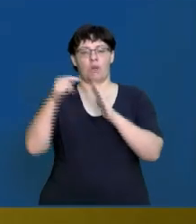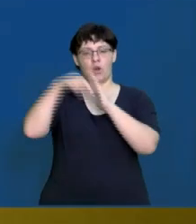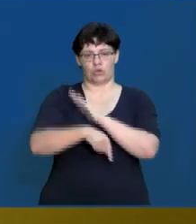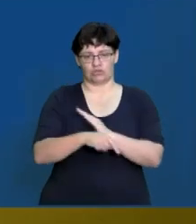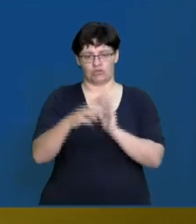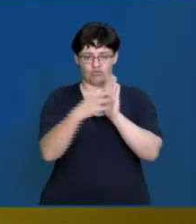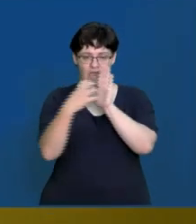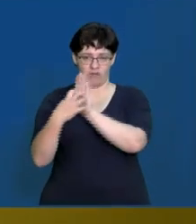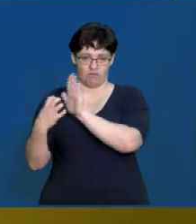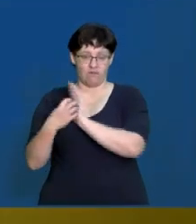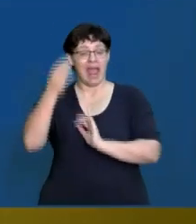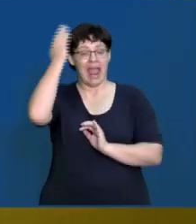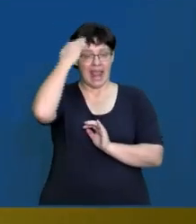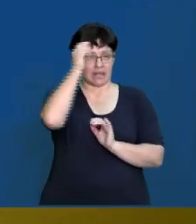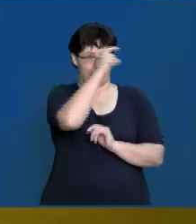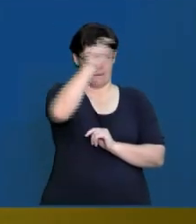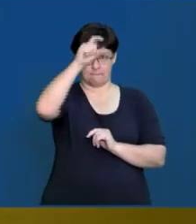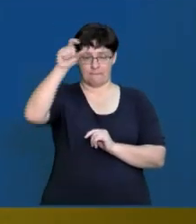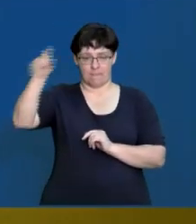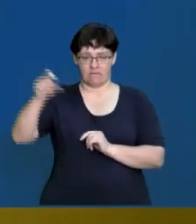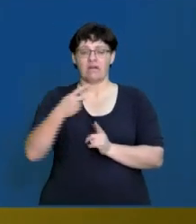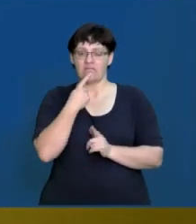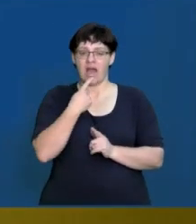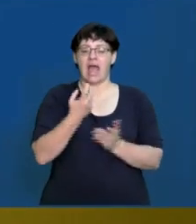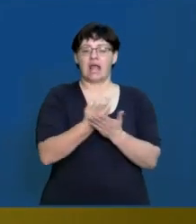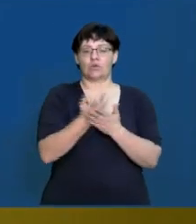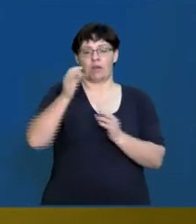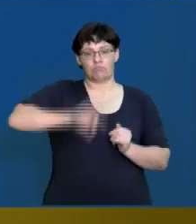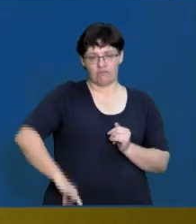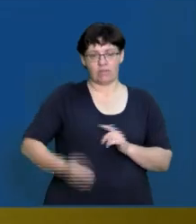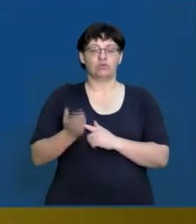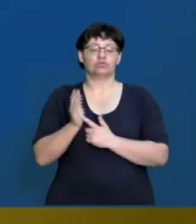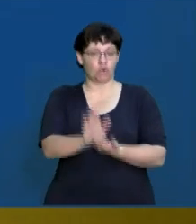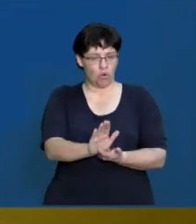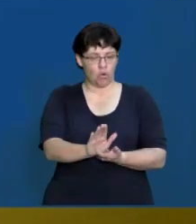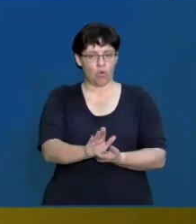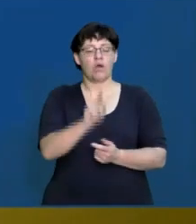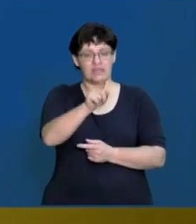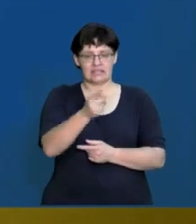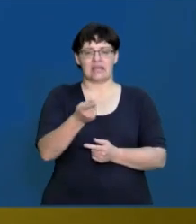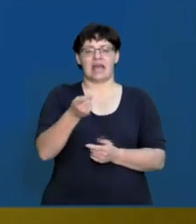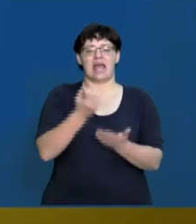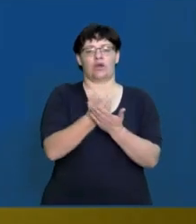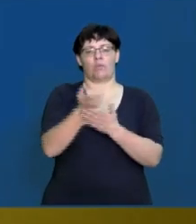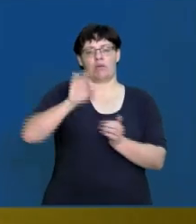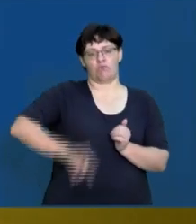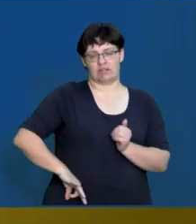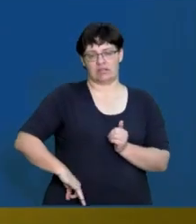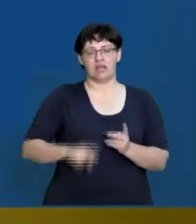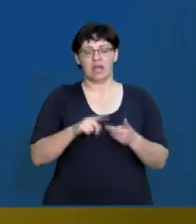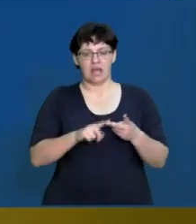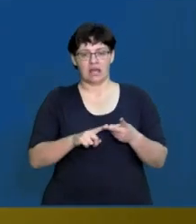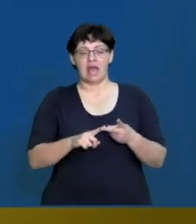Please give the appropriate heading. If you are drawing economic profit, you need to show that this is economic profit. And if you are